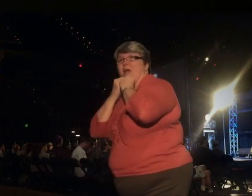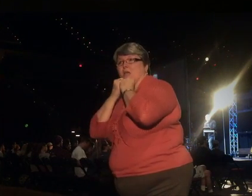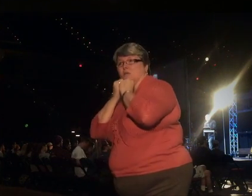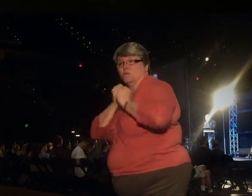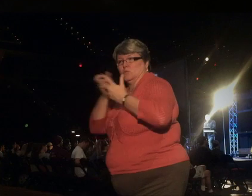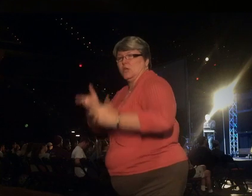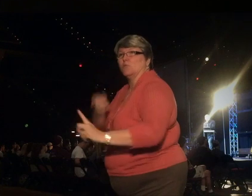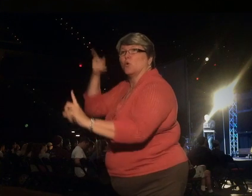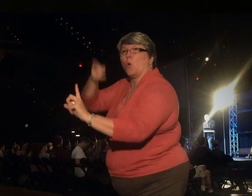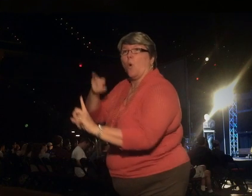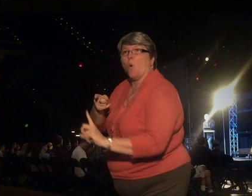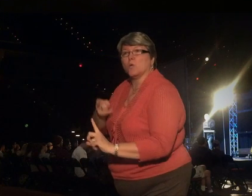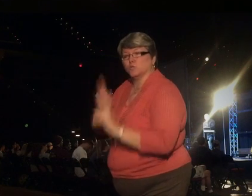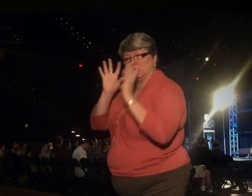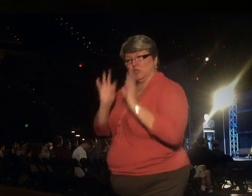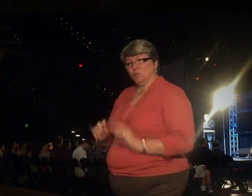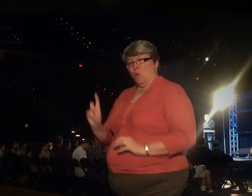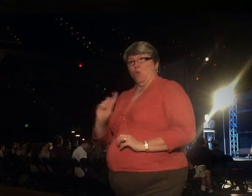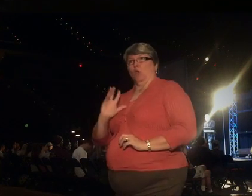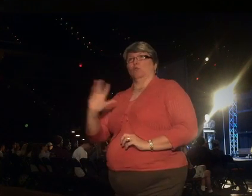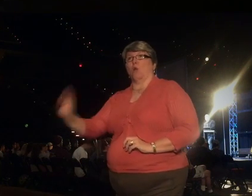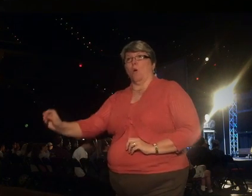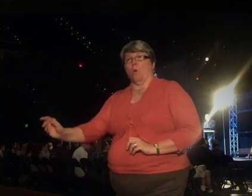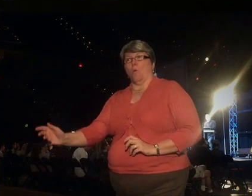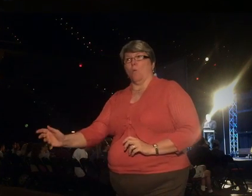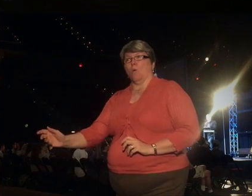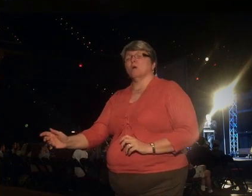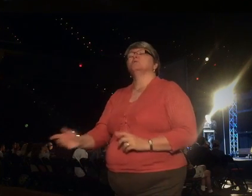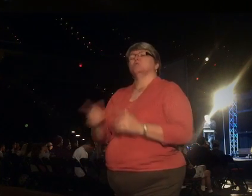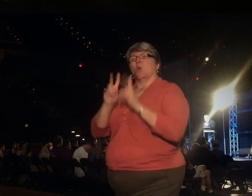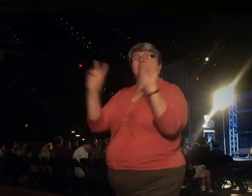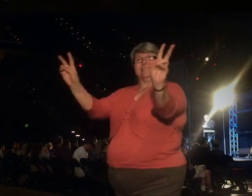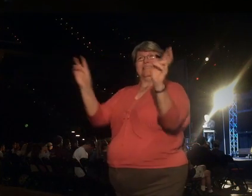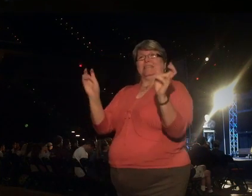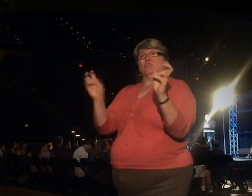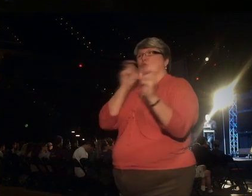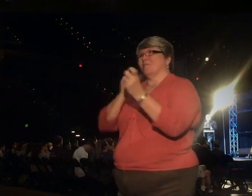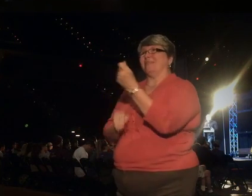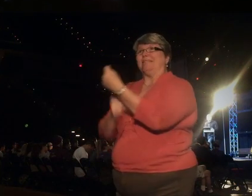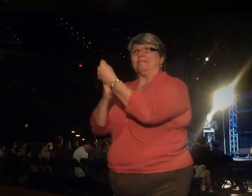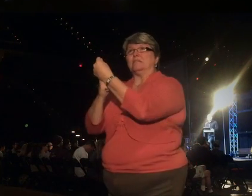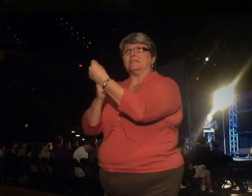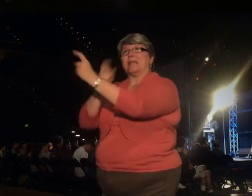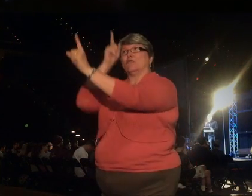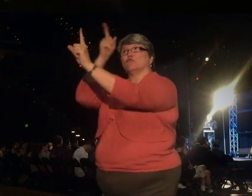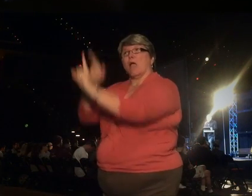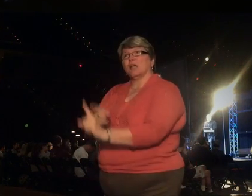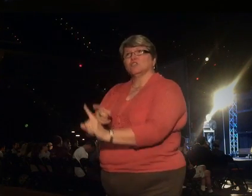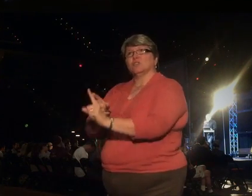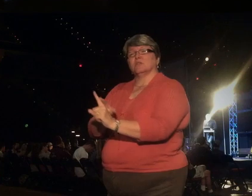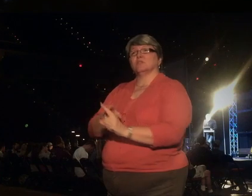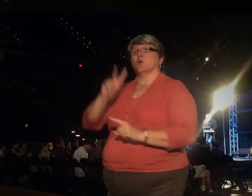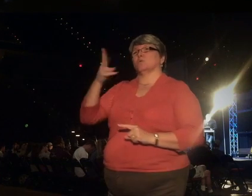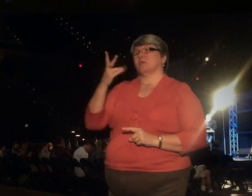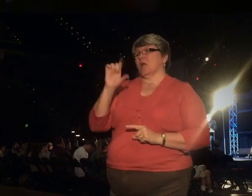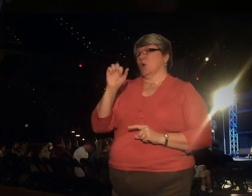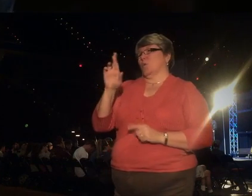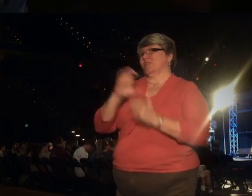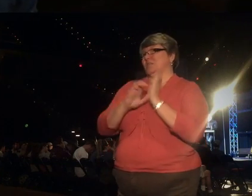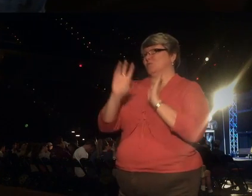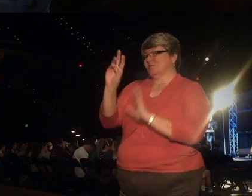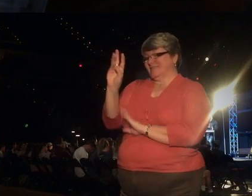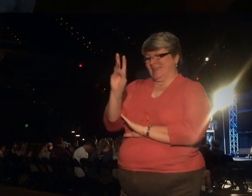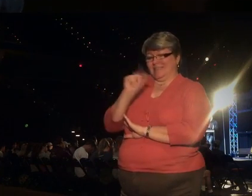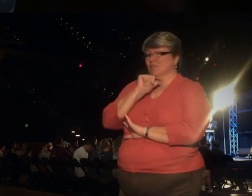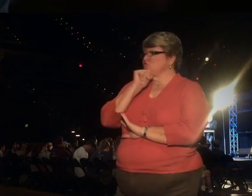goals, which will determine where you go. And so it's an issue of allegiance and direction. So 2 Corinthians chapter 6